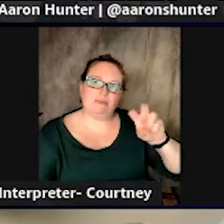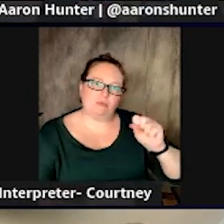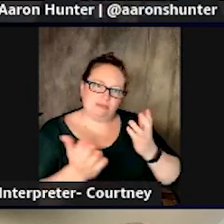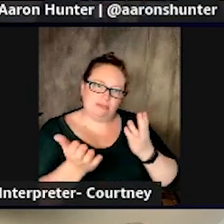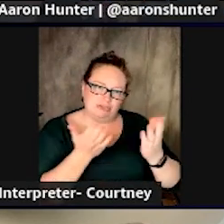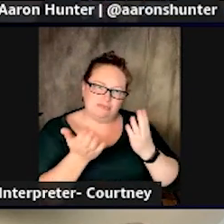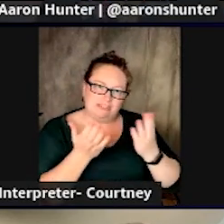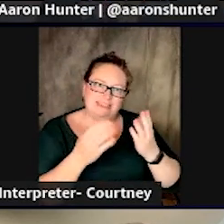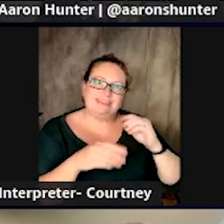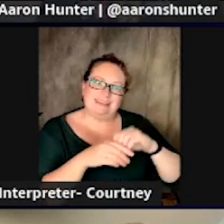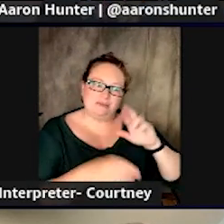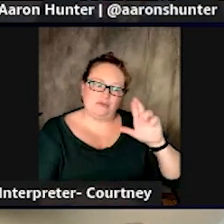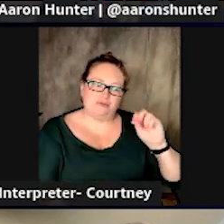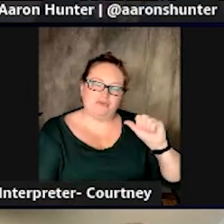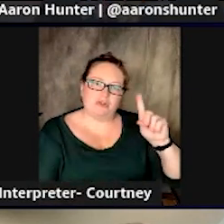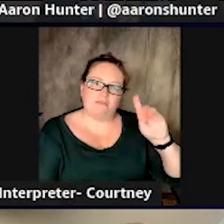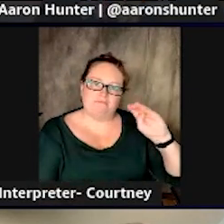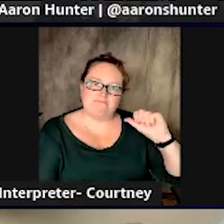roadmap.